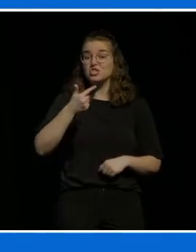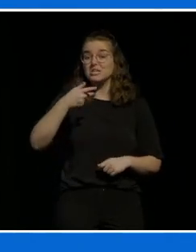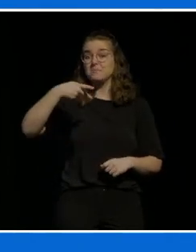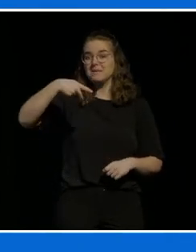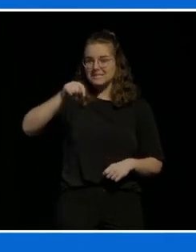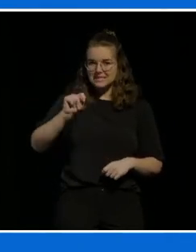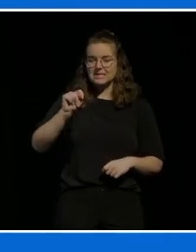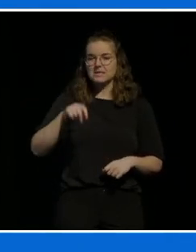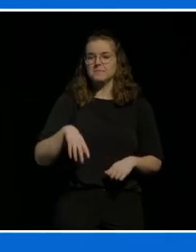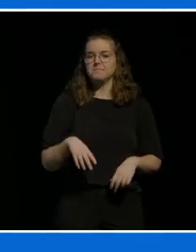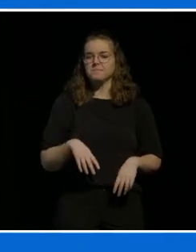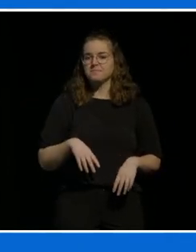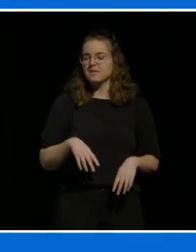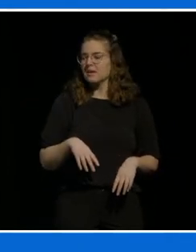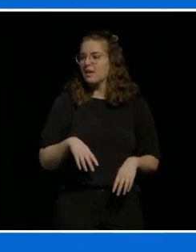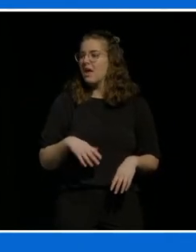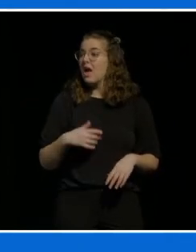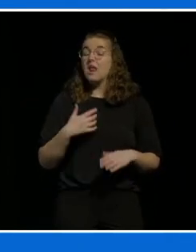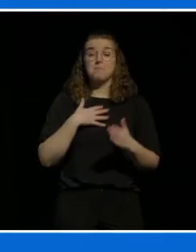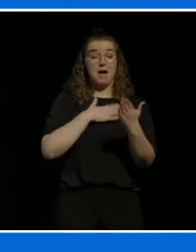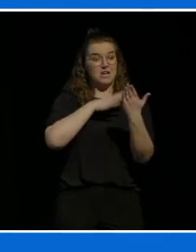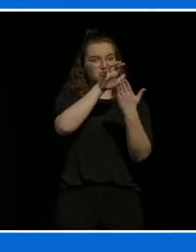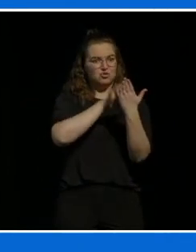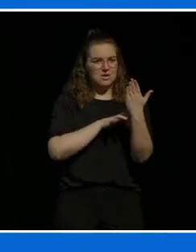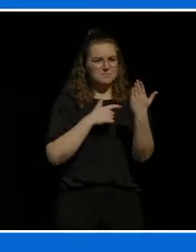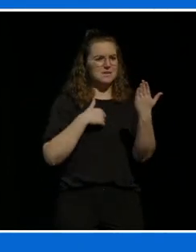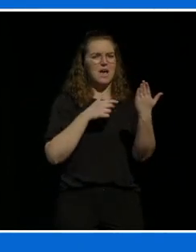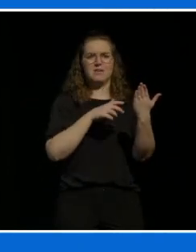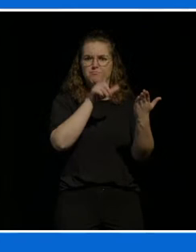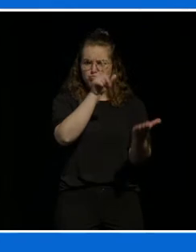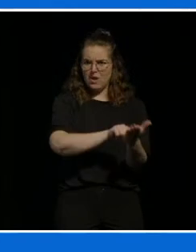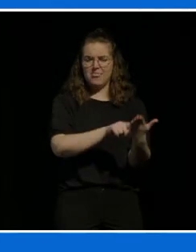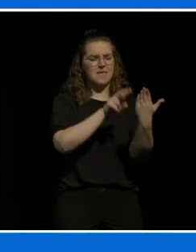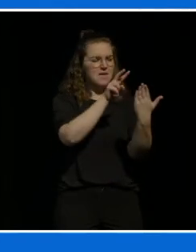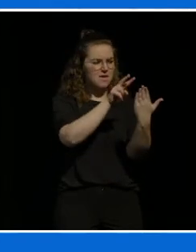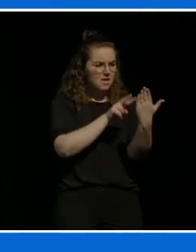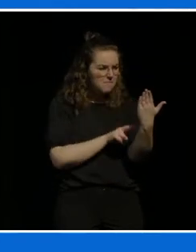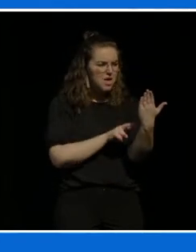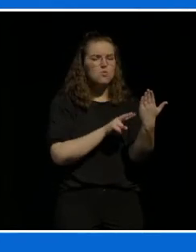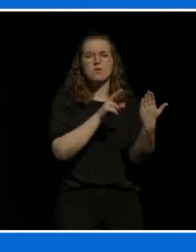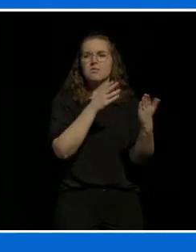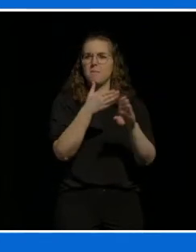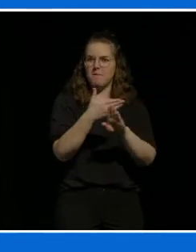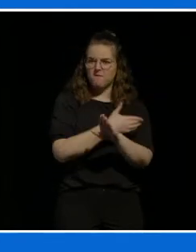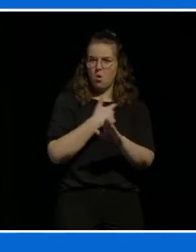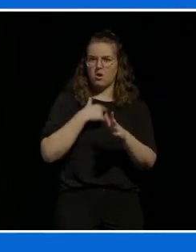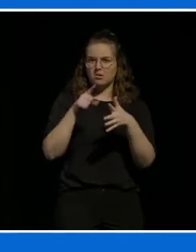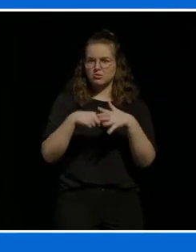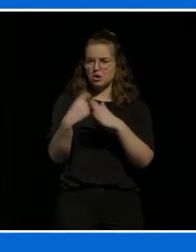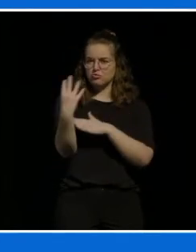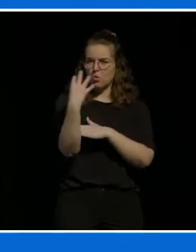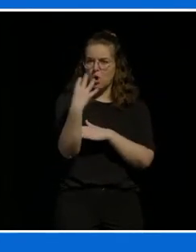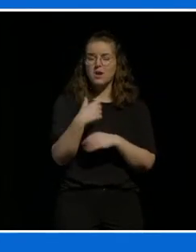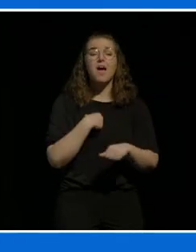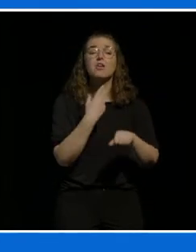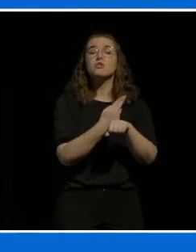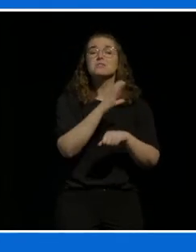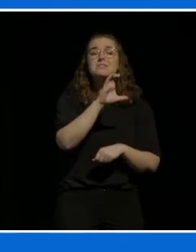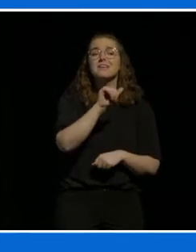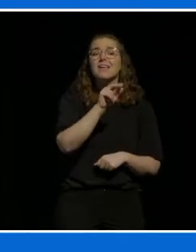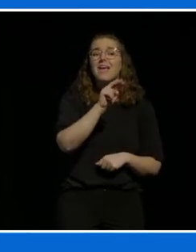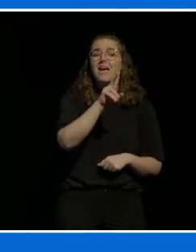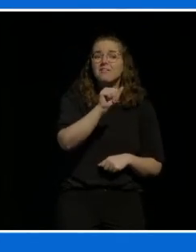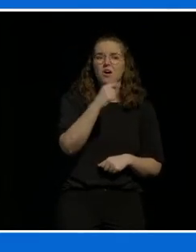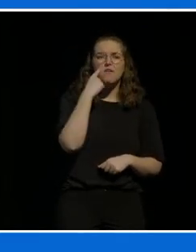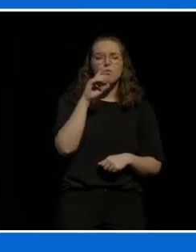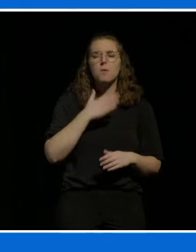scripts. I write my scripts beforehand and read them out. That way I can stay on language that is accurate. Trying to think what else I use. I use Canva for like graphics and